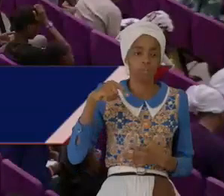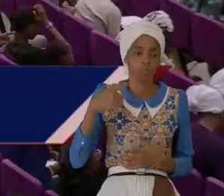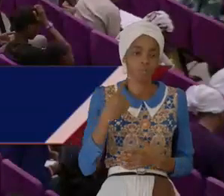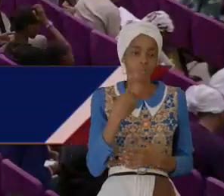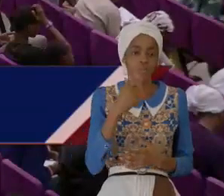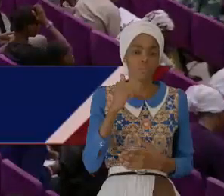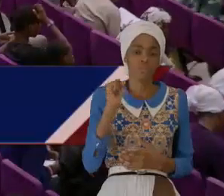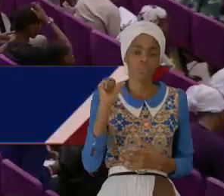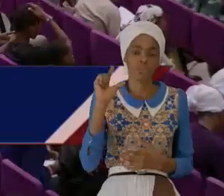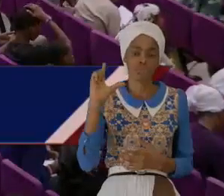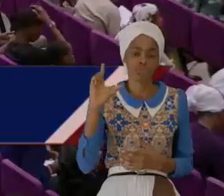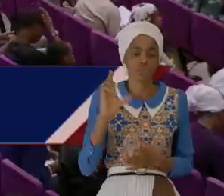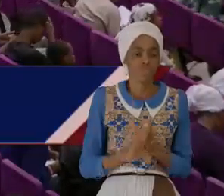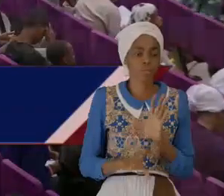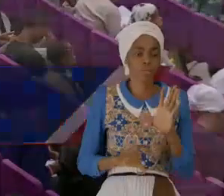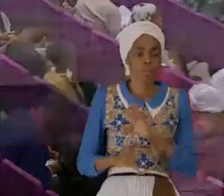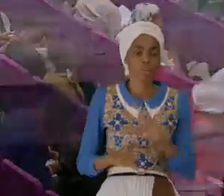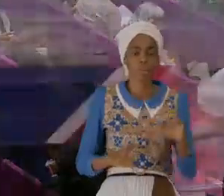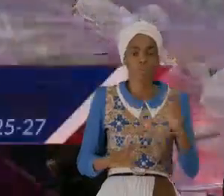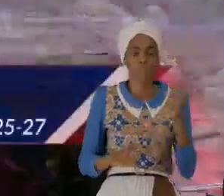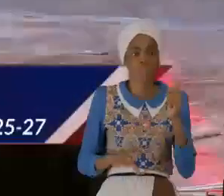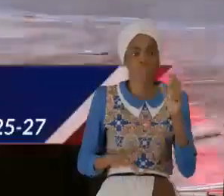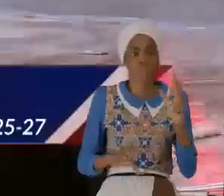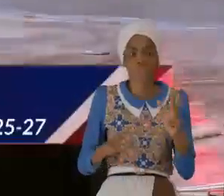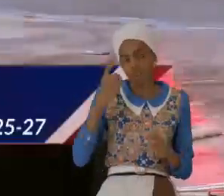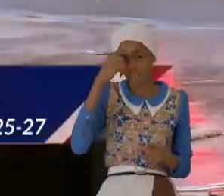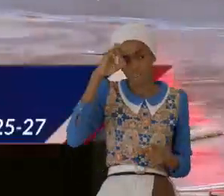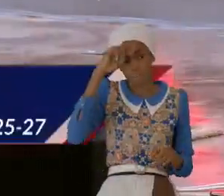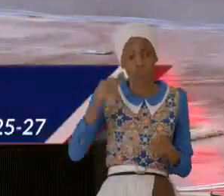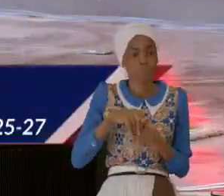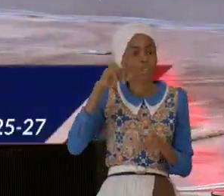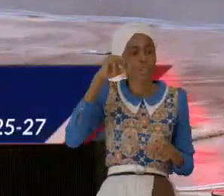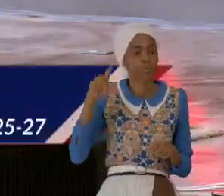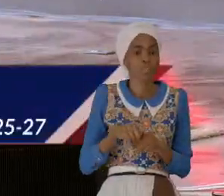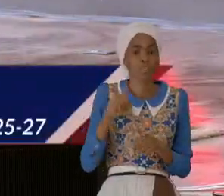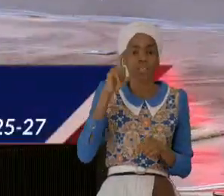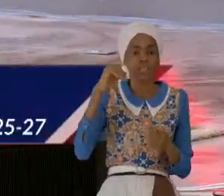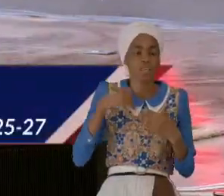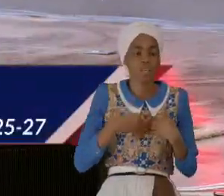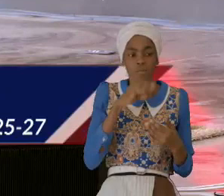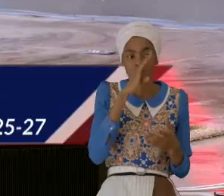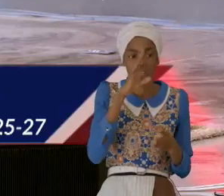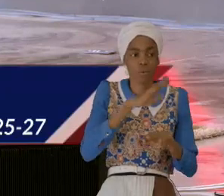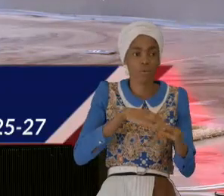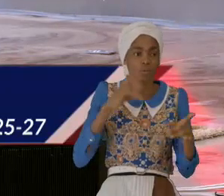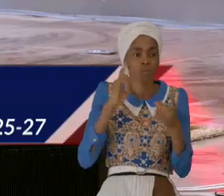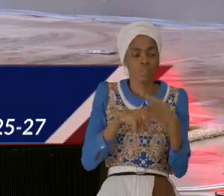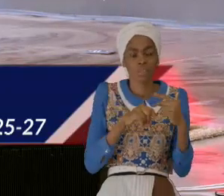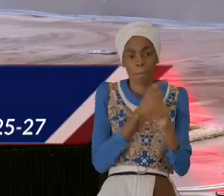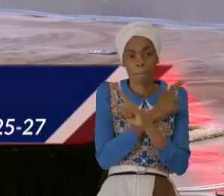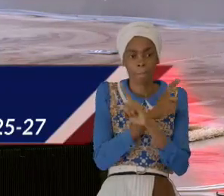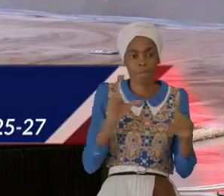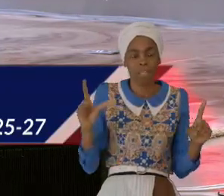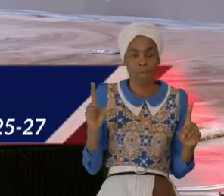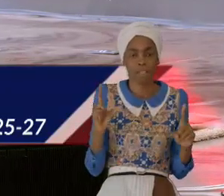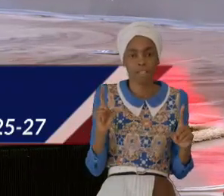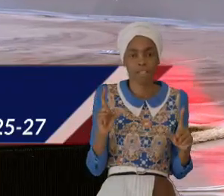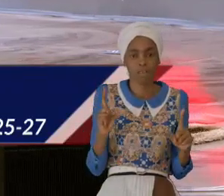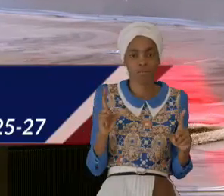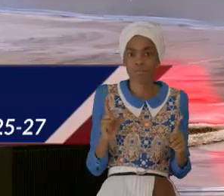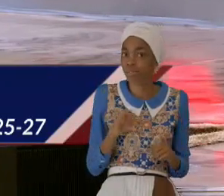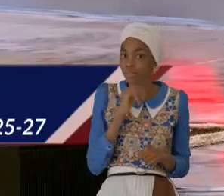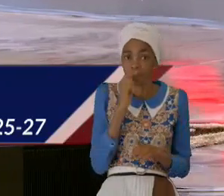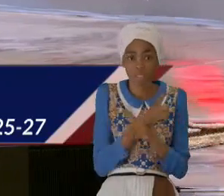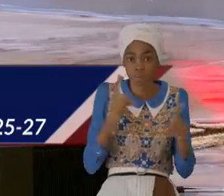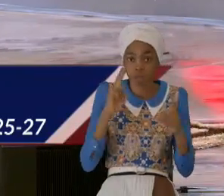verse 13, for brethren, ye have been called unto liberty. That's not liberty to